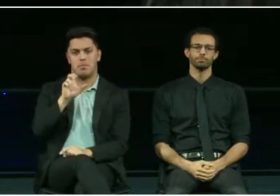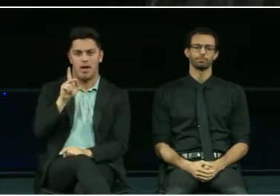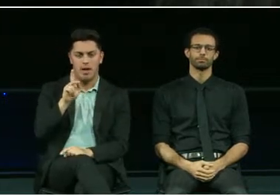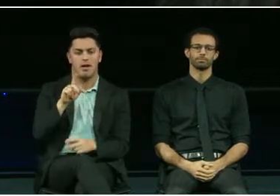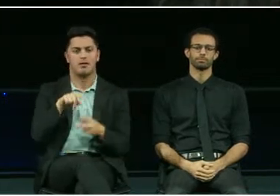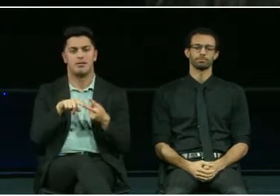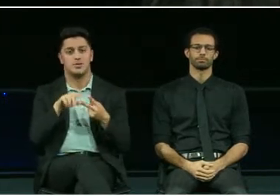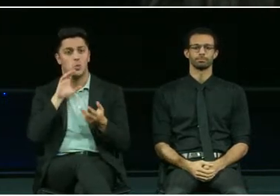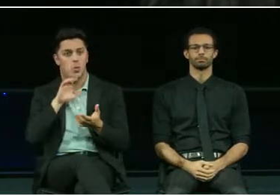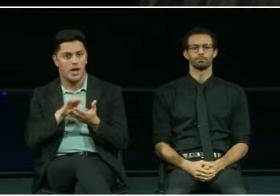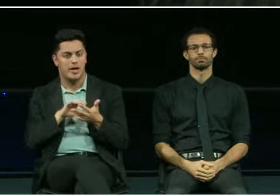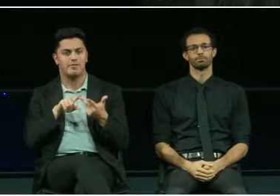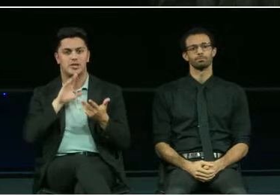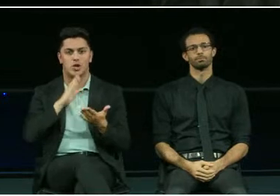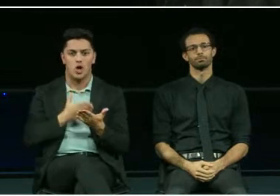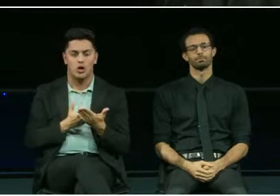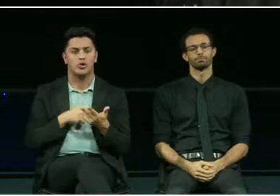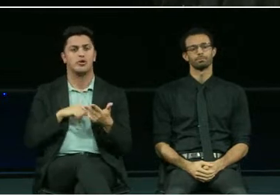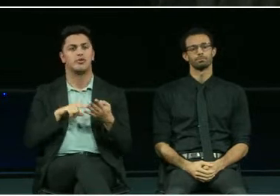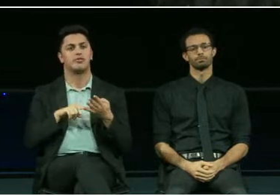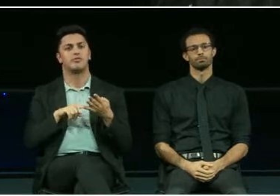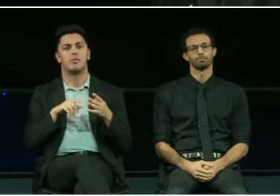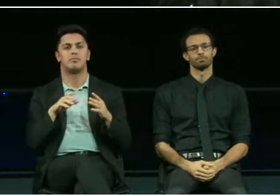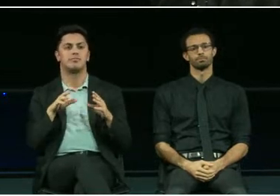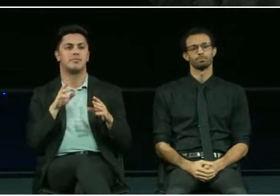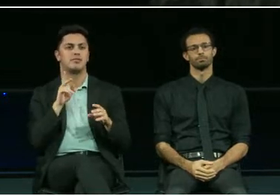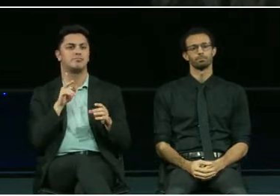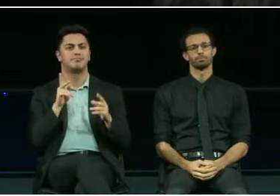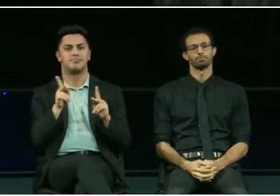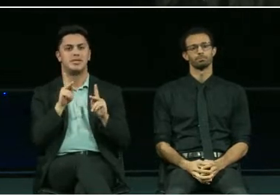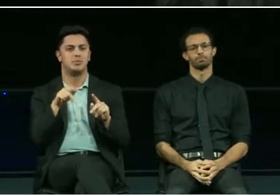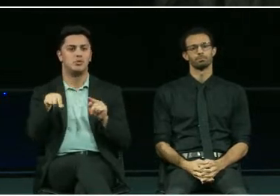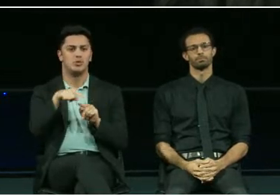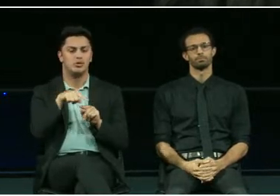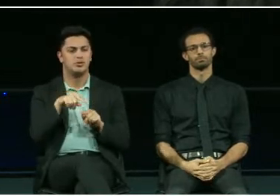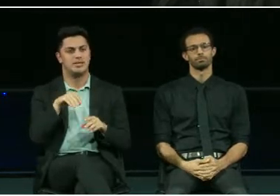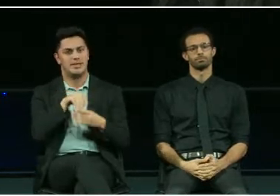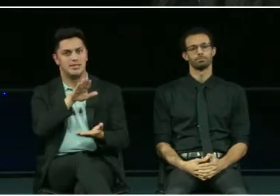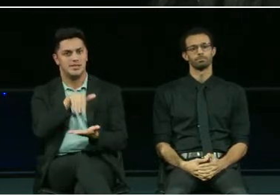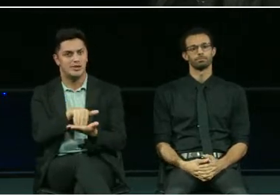wife, daughter, from the congregants of the Islamic Center?